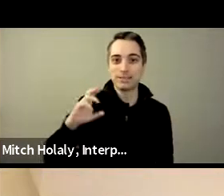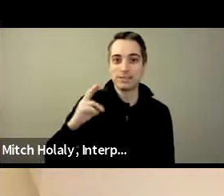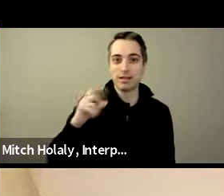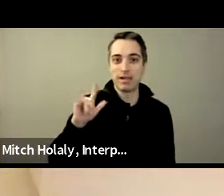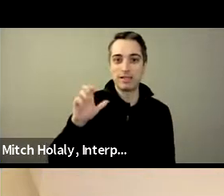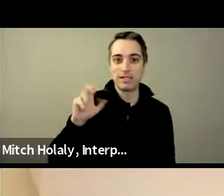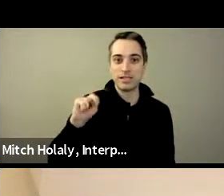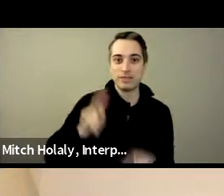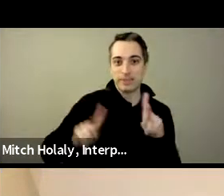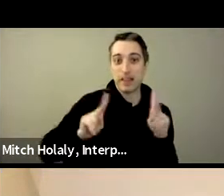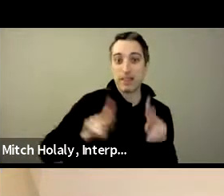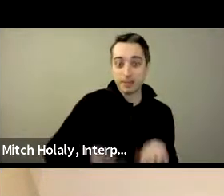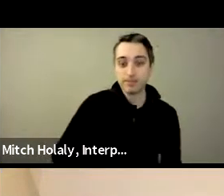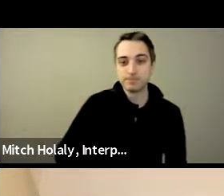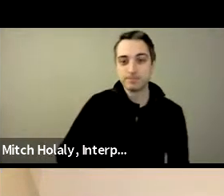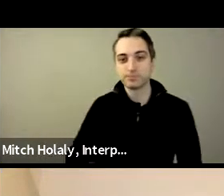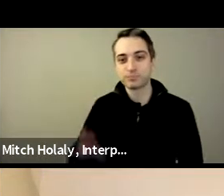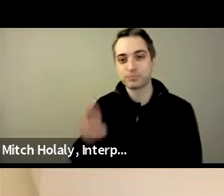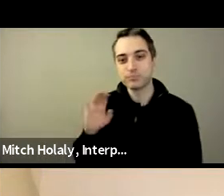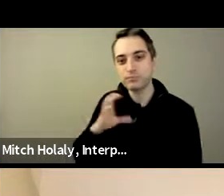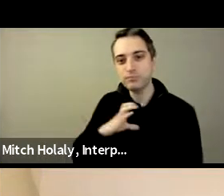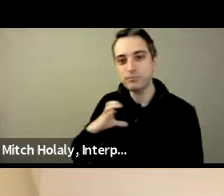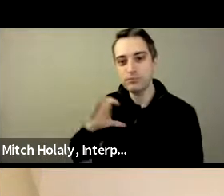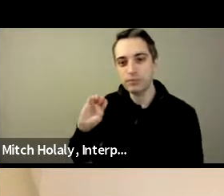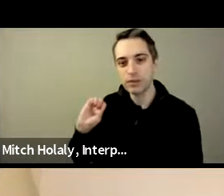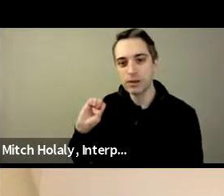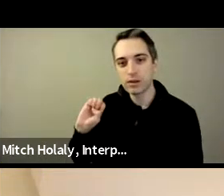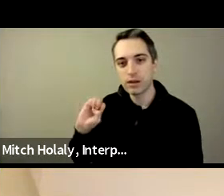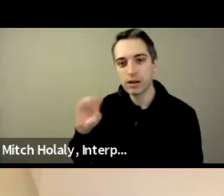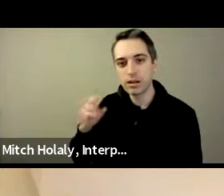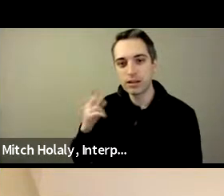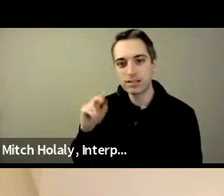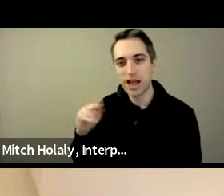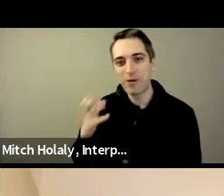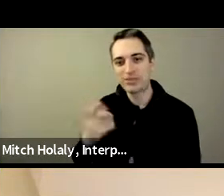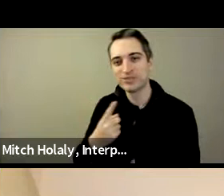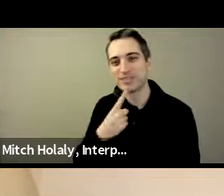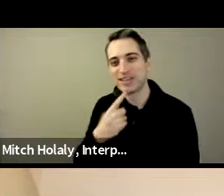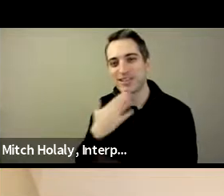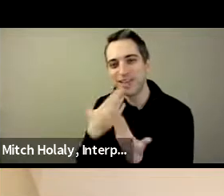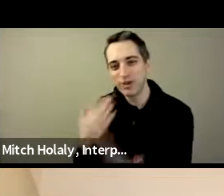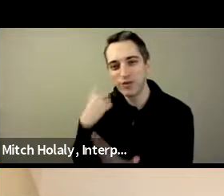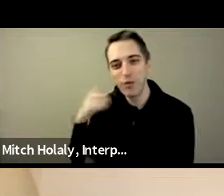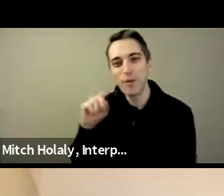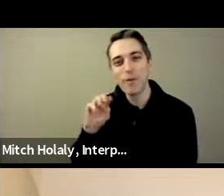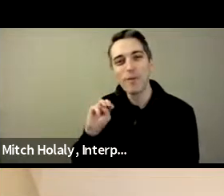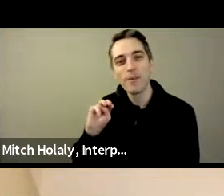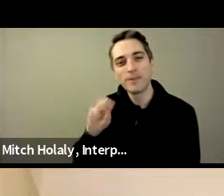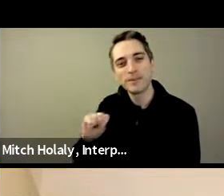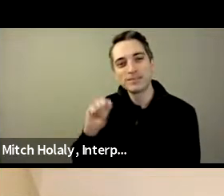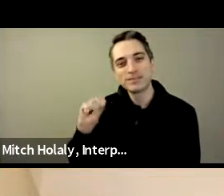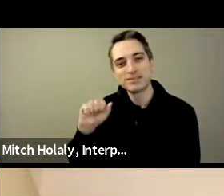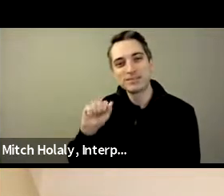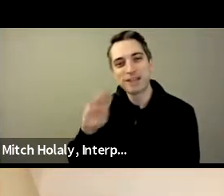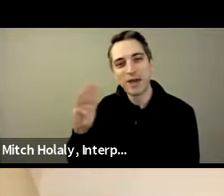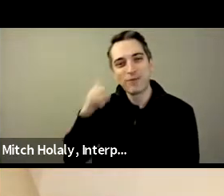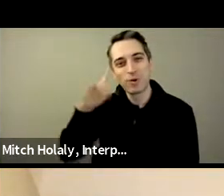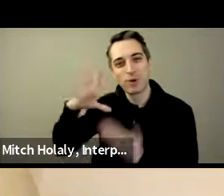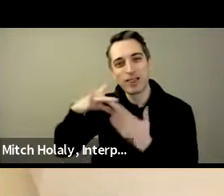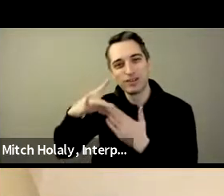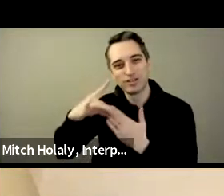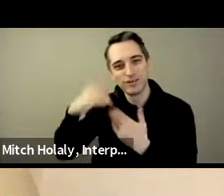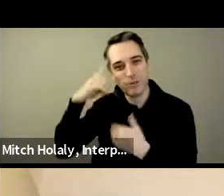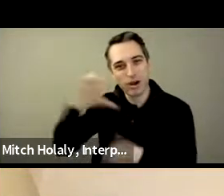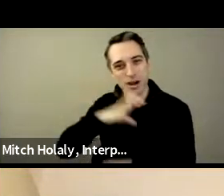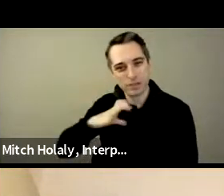raised. Yeah, I just wanted to simply extend my thanks to Ms. Saab and her leadership on this commission. I know